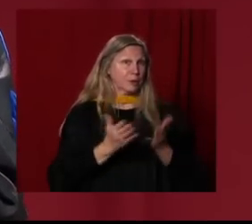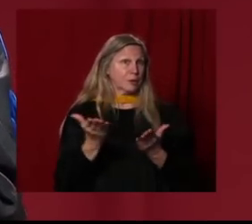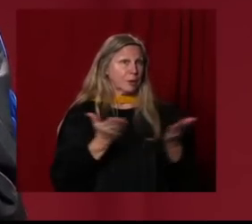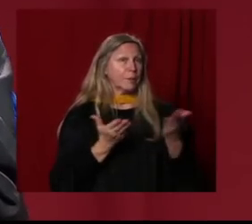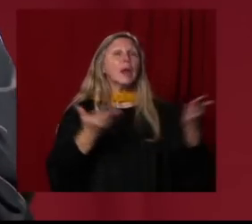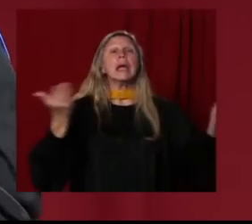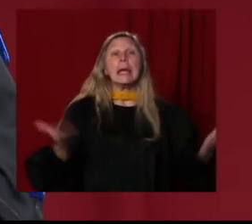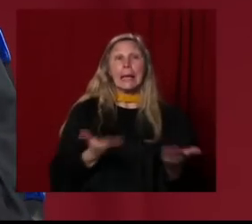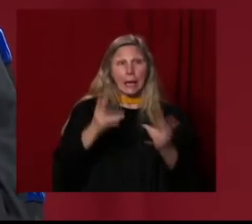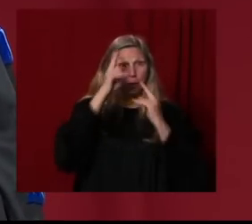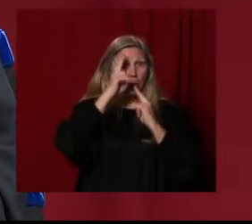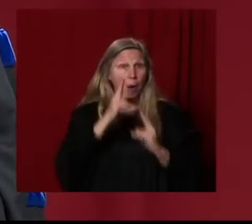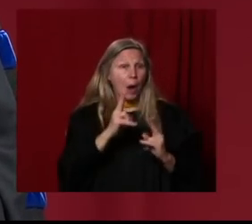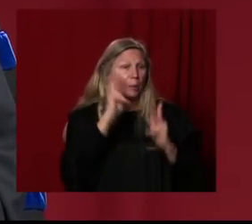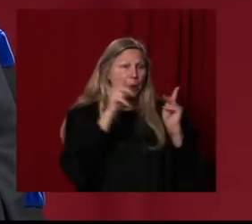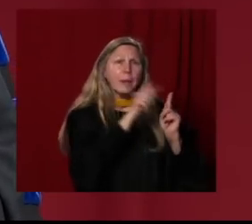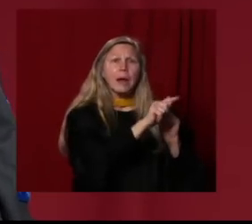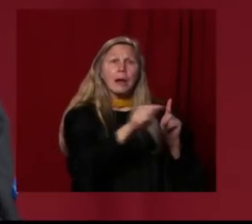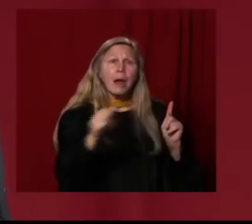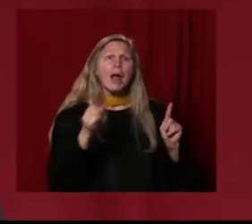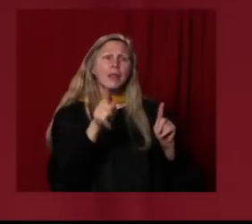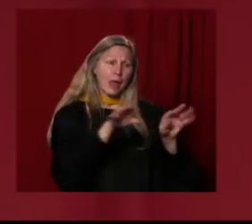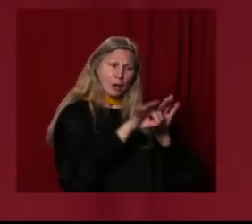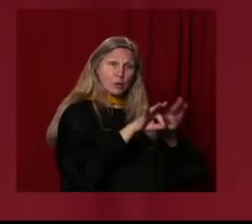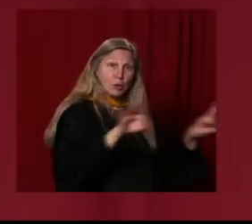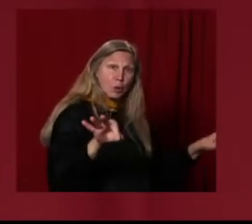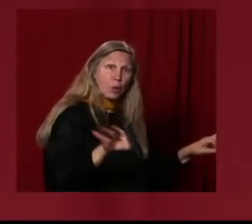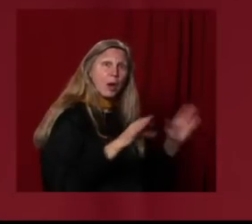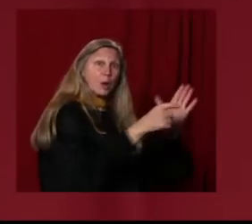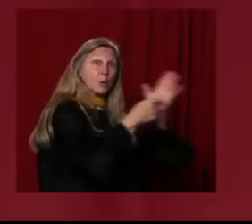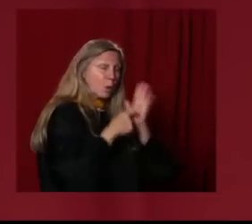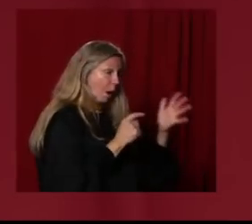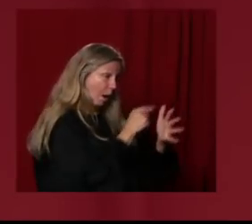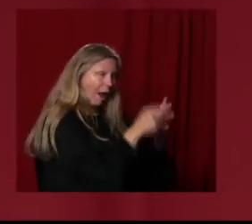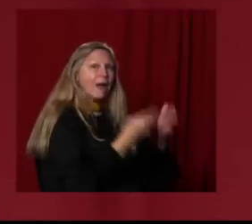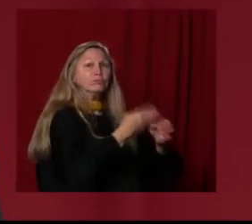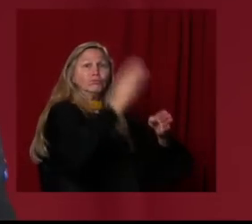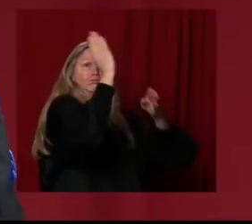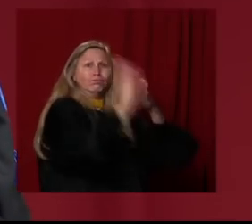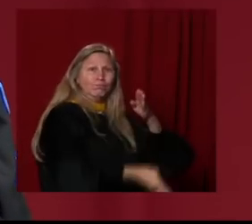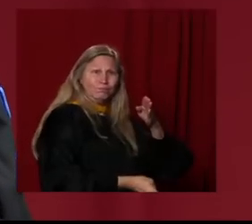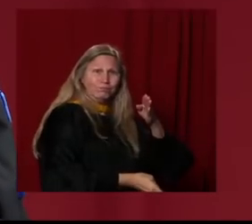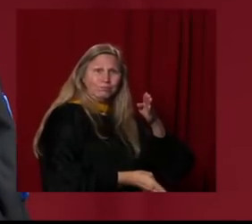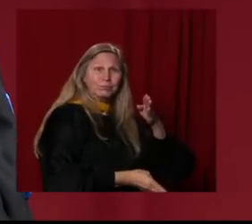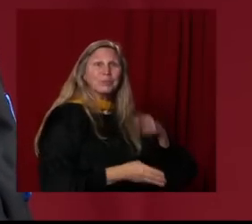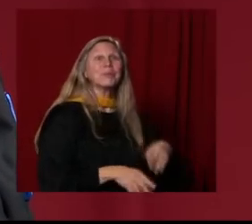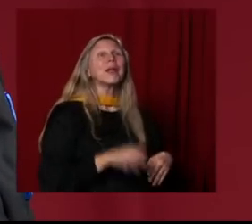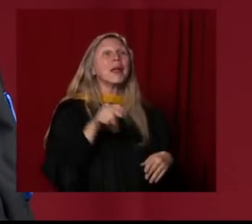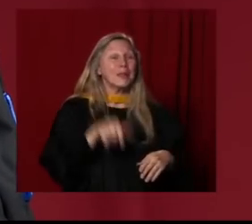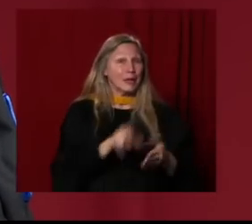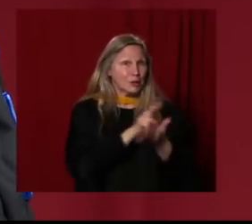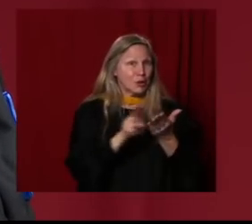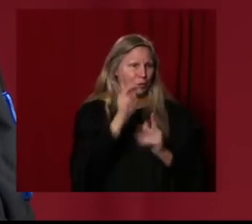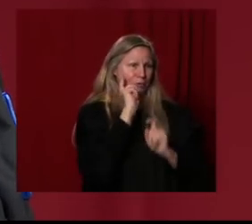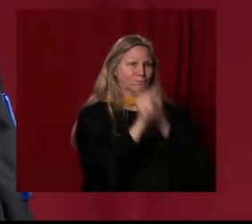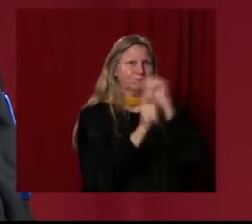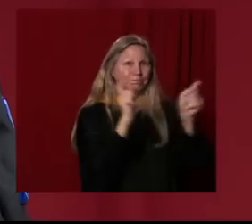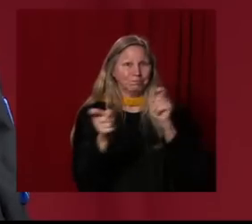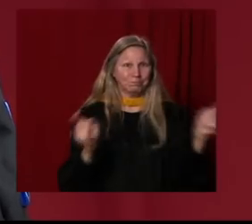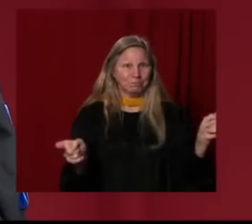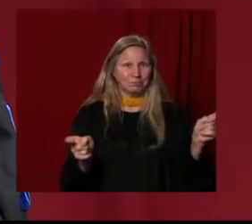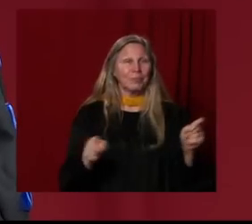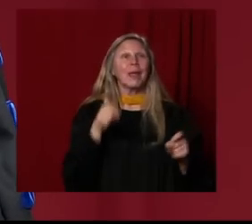are here to honor individuals who have completed the requirements for degrees conferred by this university.